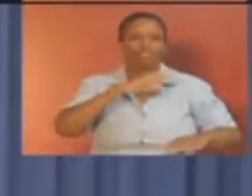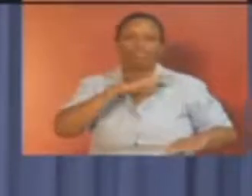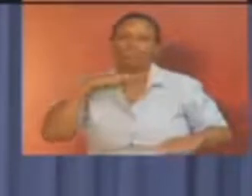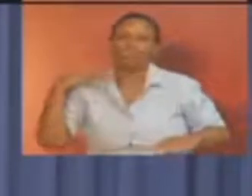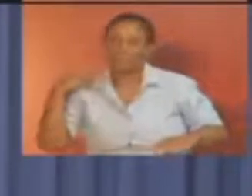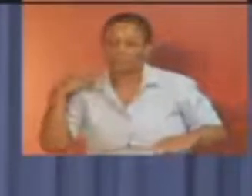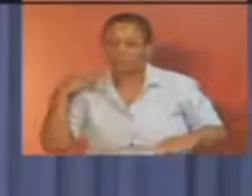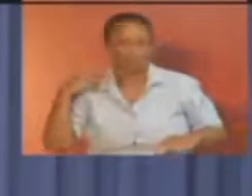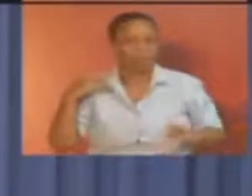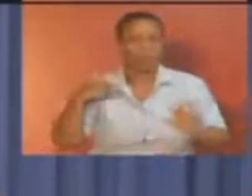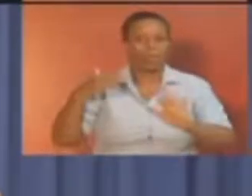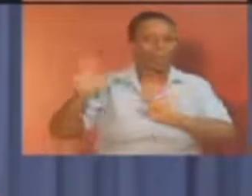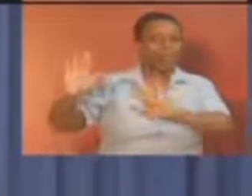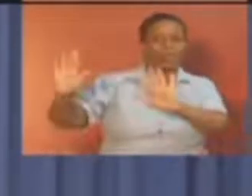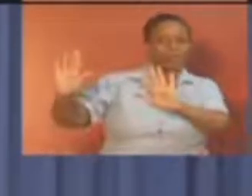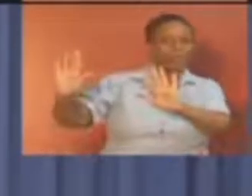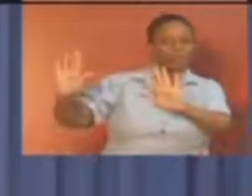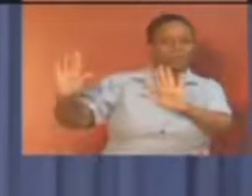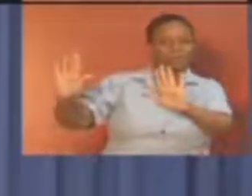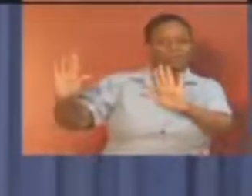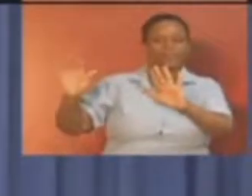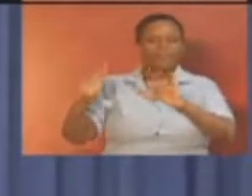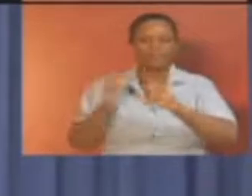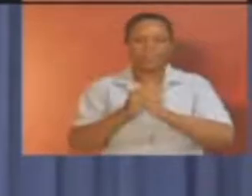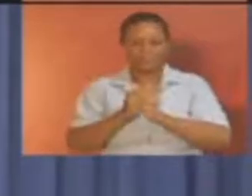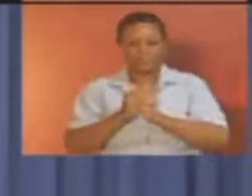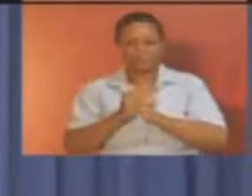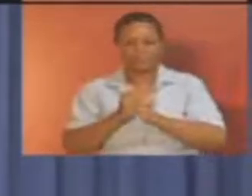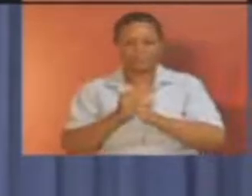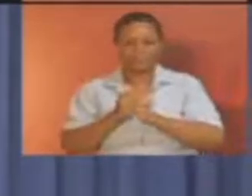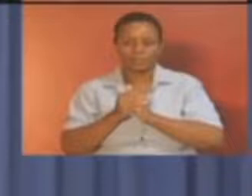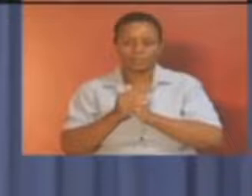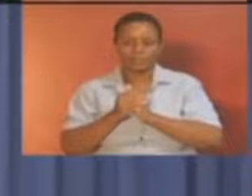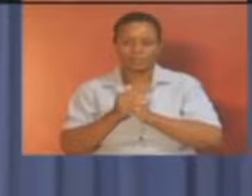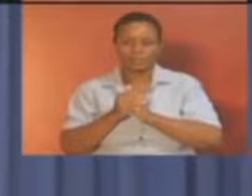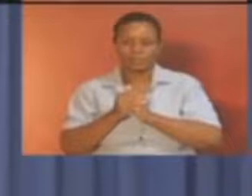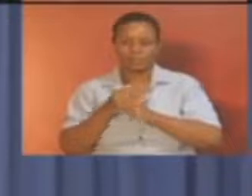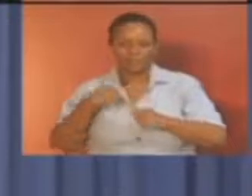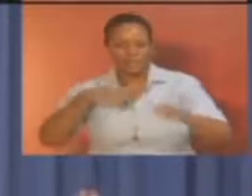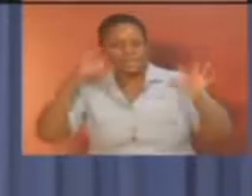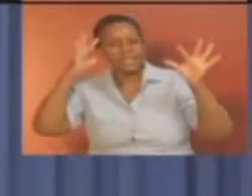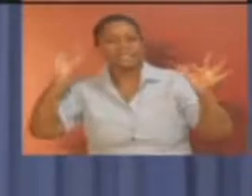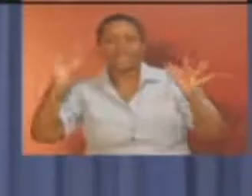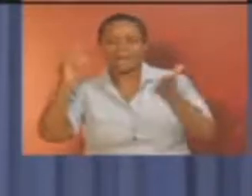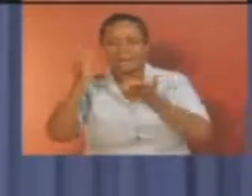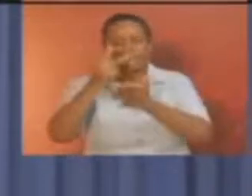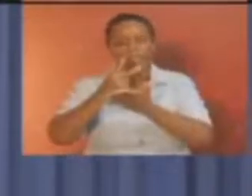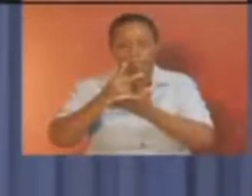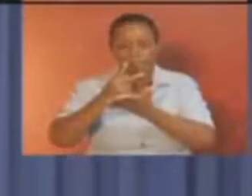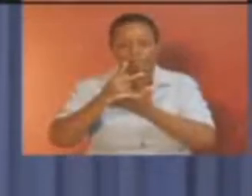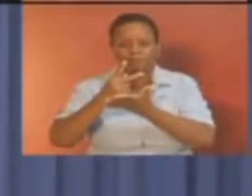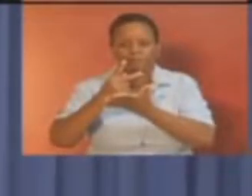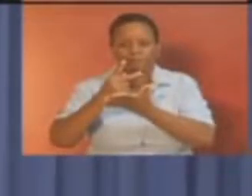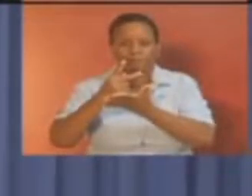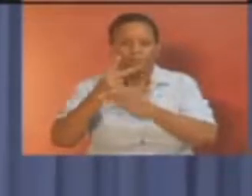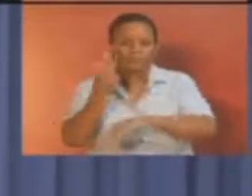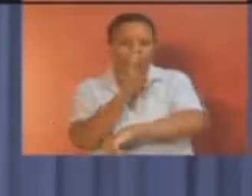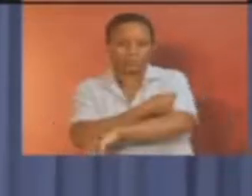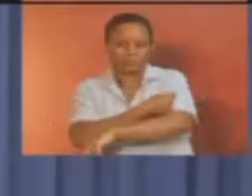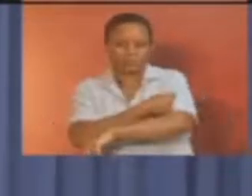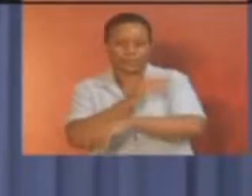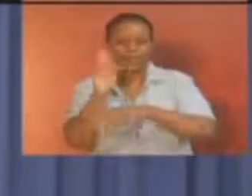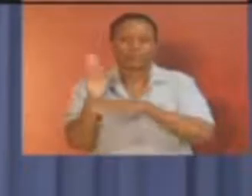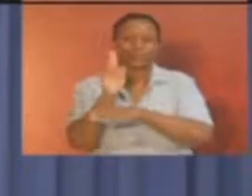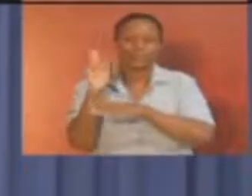us is access or entry through the COVAX. That still continues, and we expect to keep